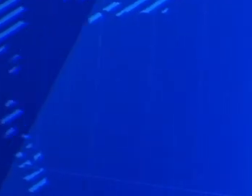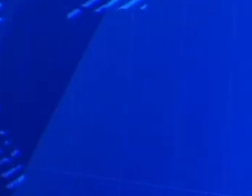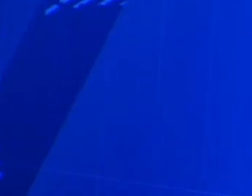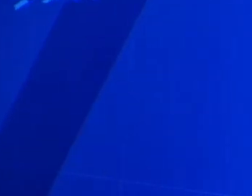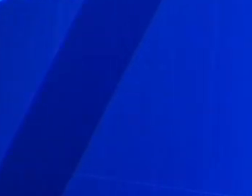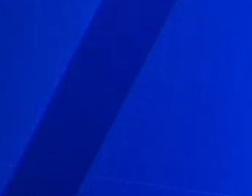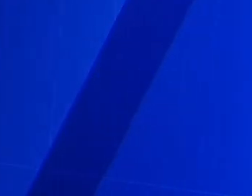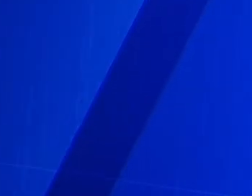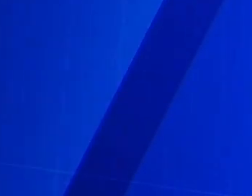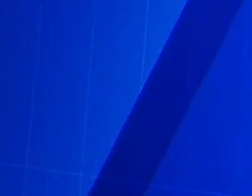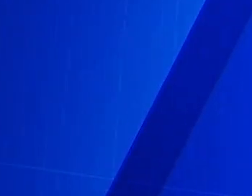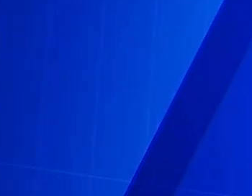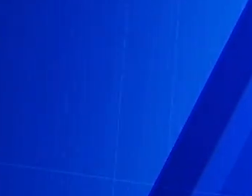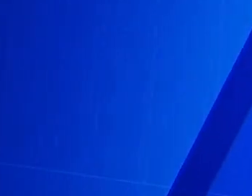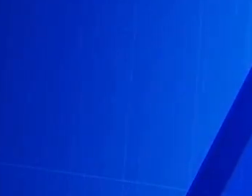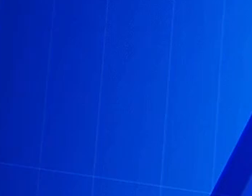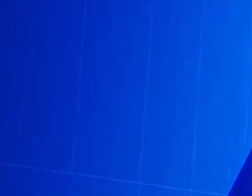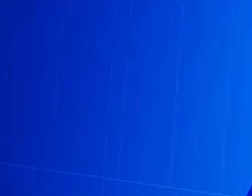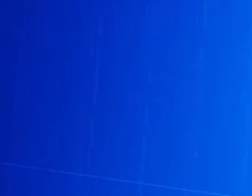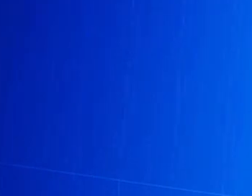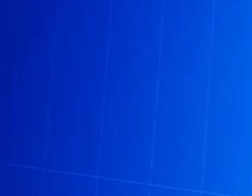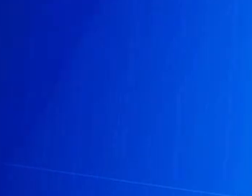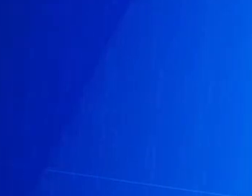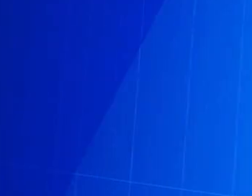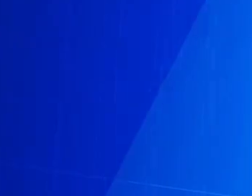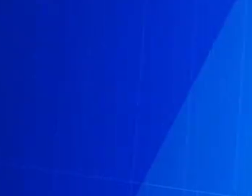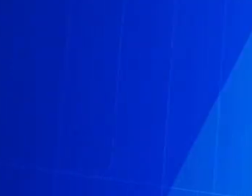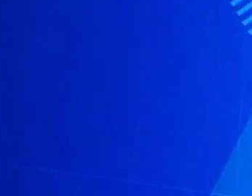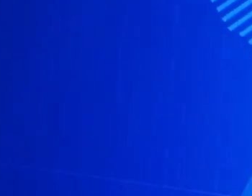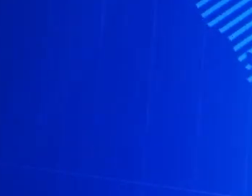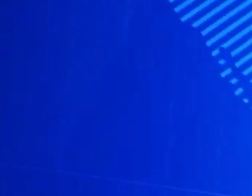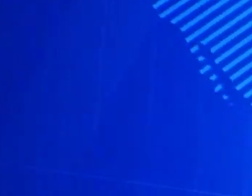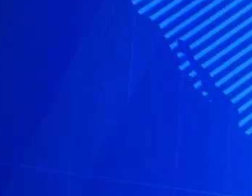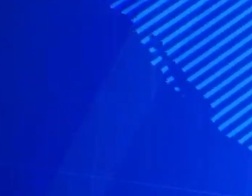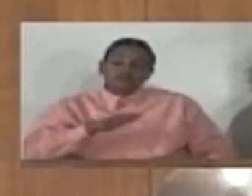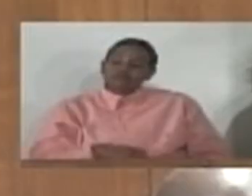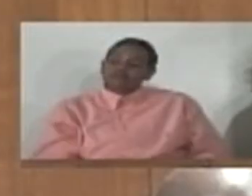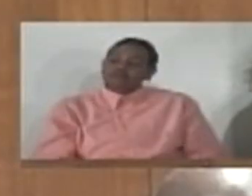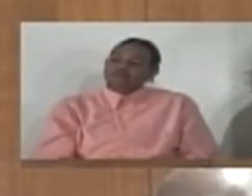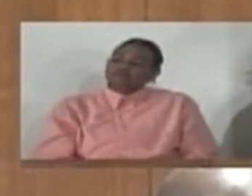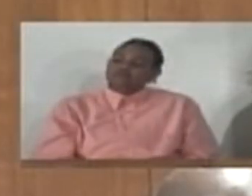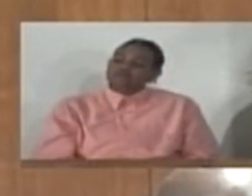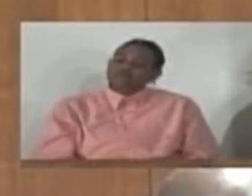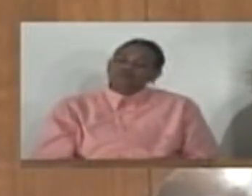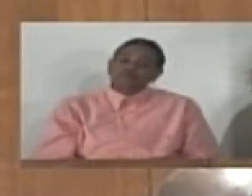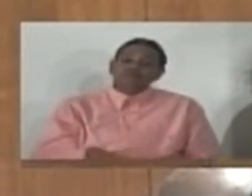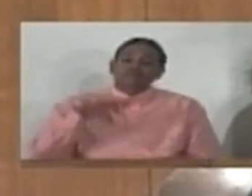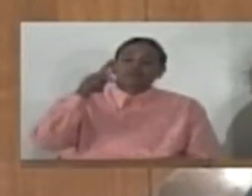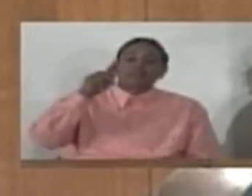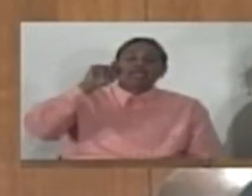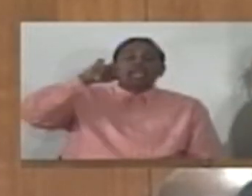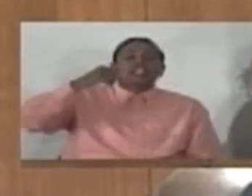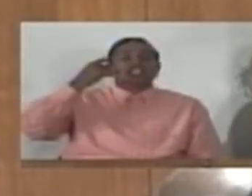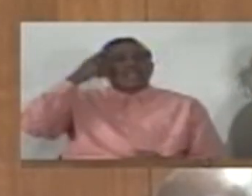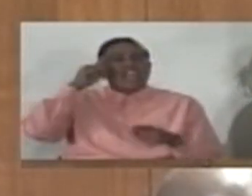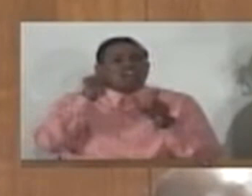shipping sector, questions remain as to whether the country got the best deal. The PAJ's agreement